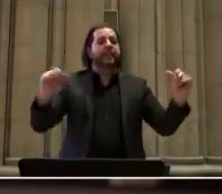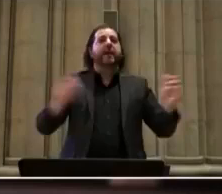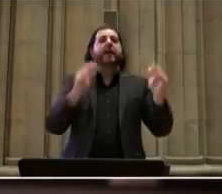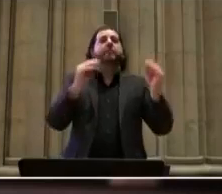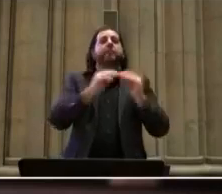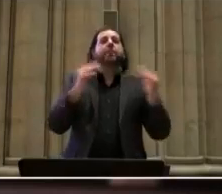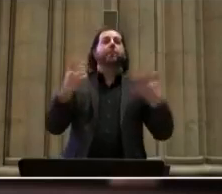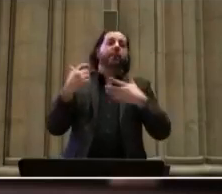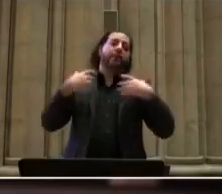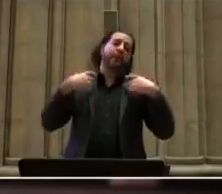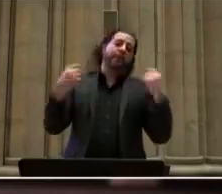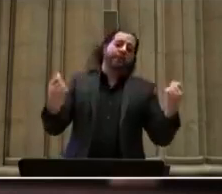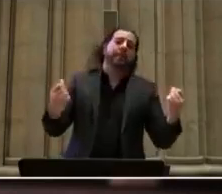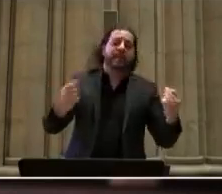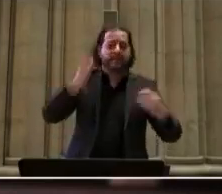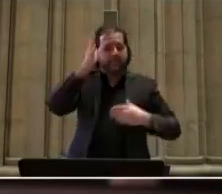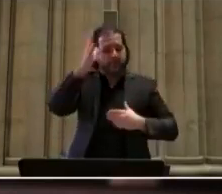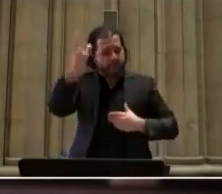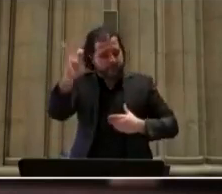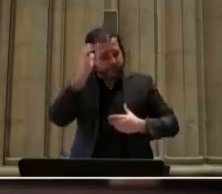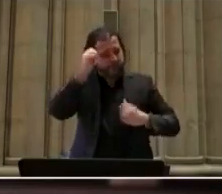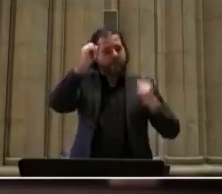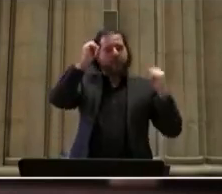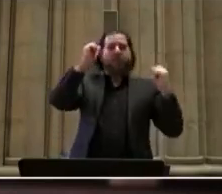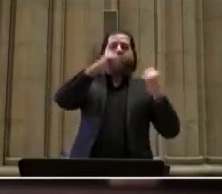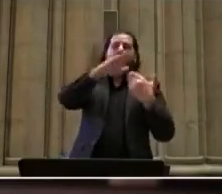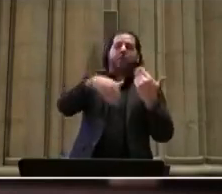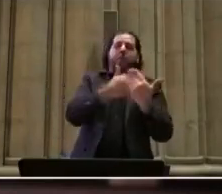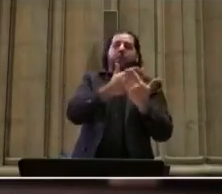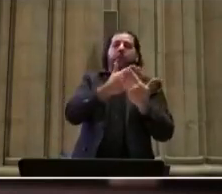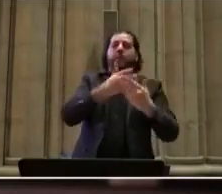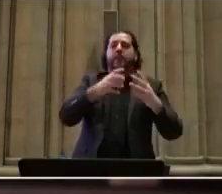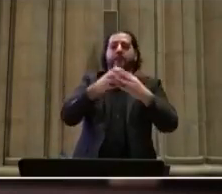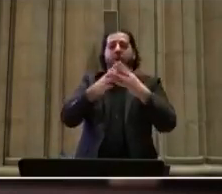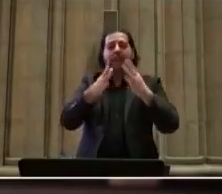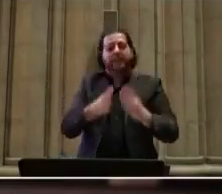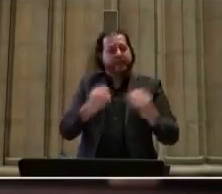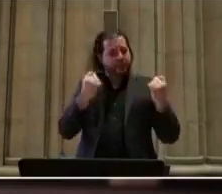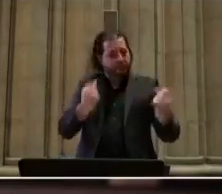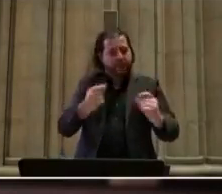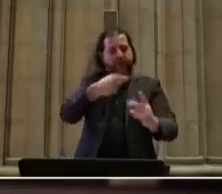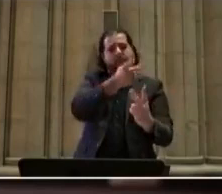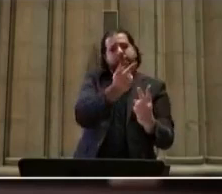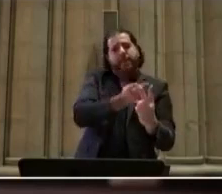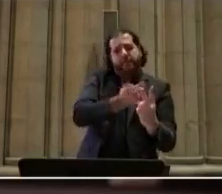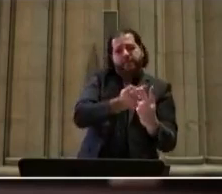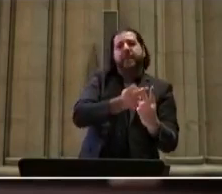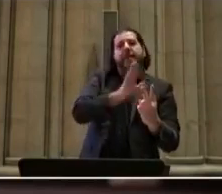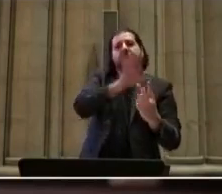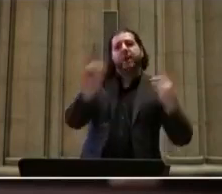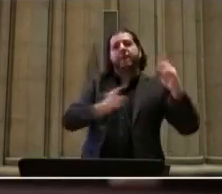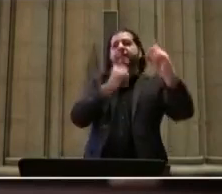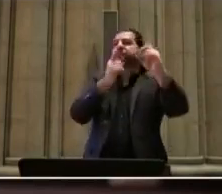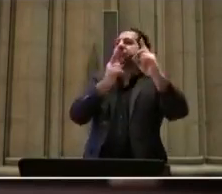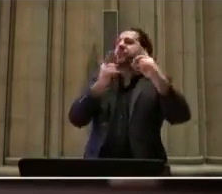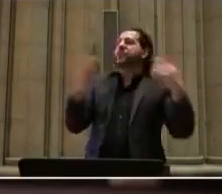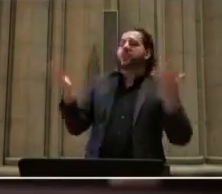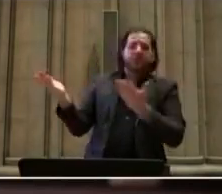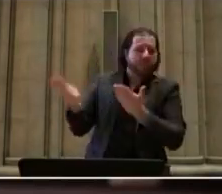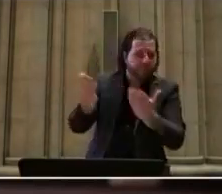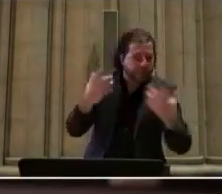more helpful future for all Americans. Strengthen them in their mission to bring